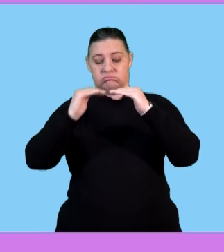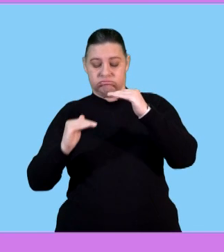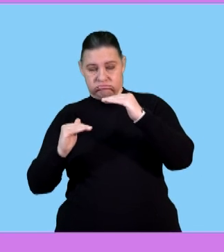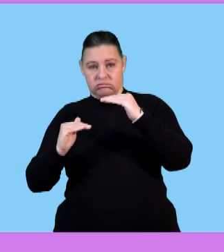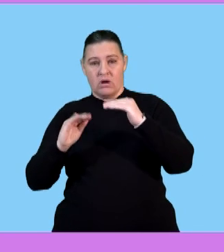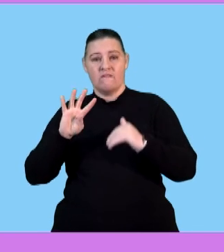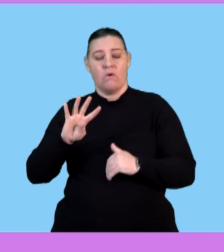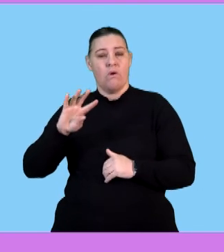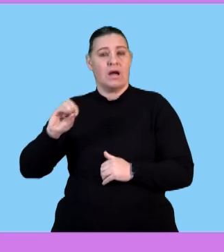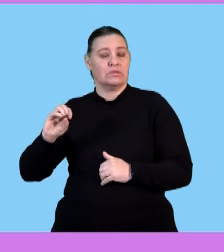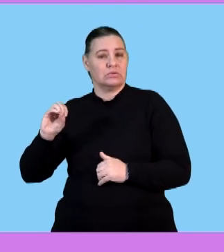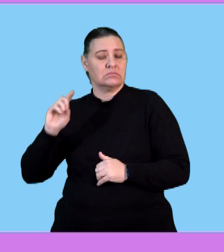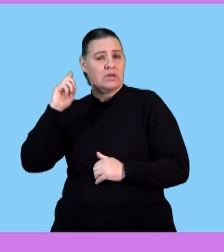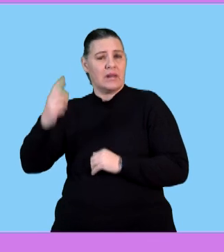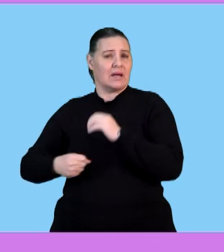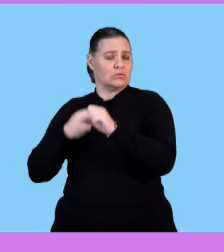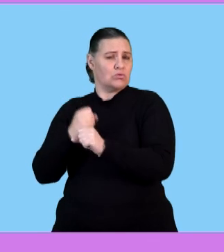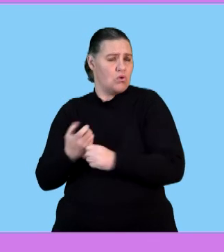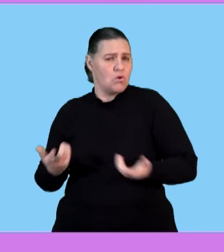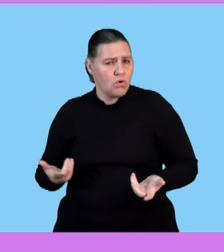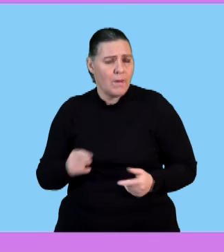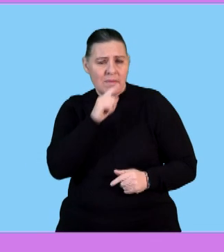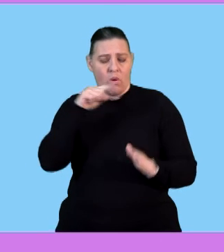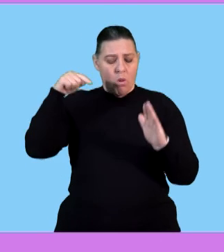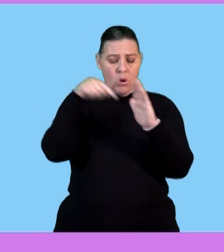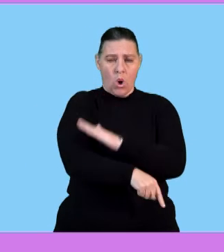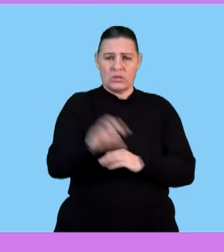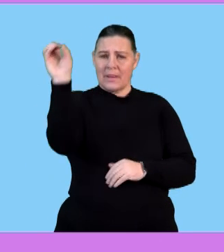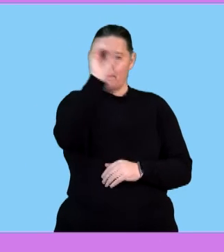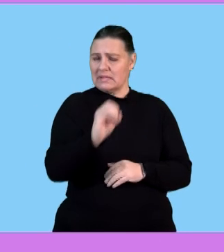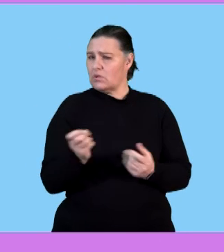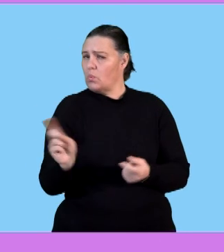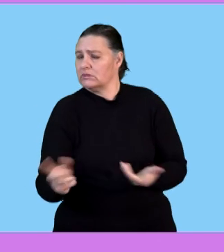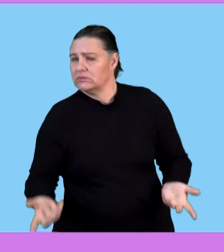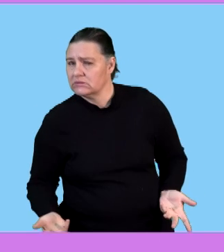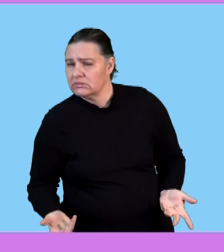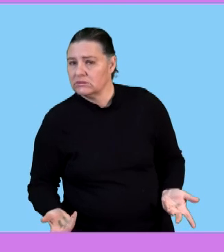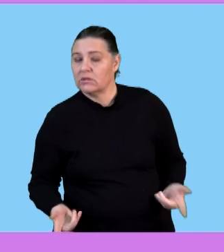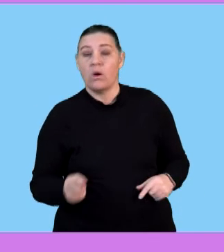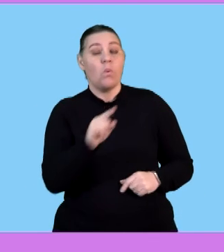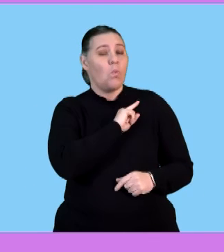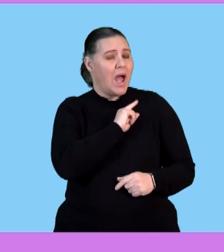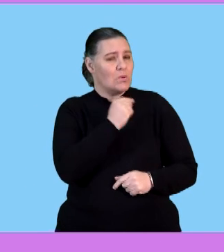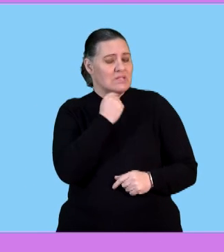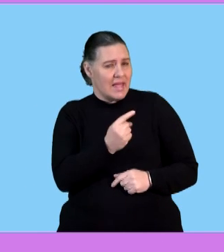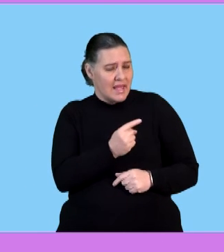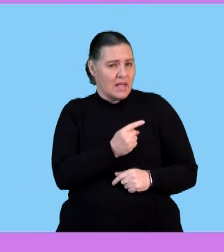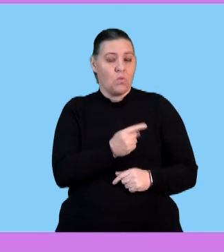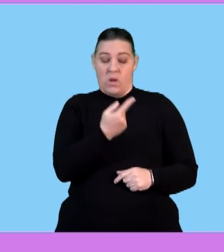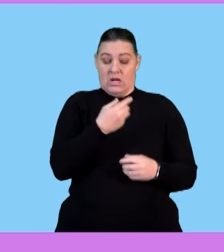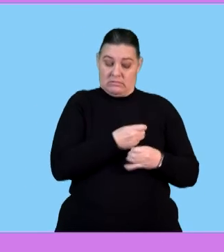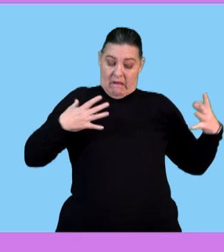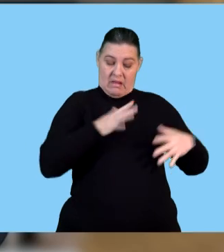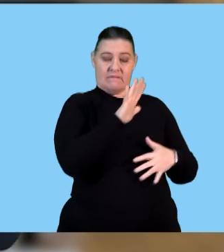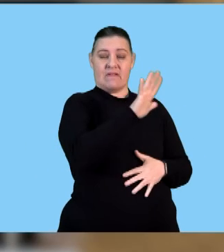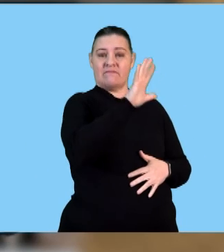400 Rand the next year, what is the percentage loss? And we say it's a percentage loss in this case because we initially have